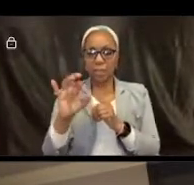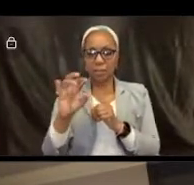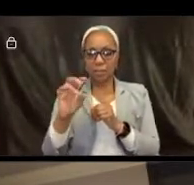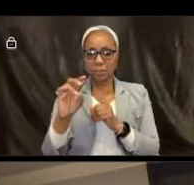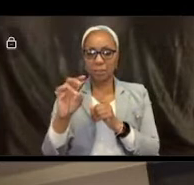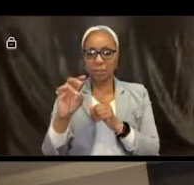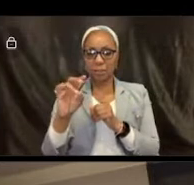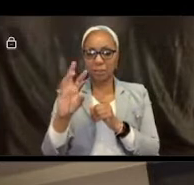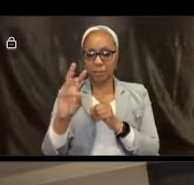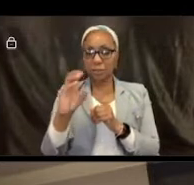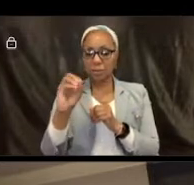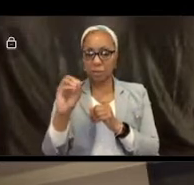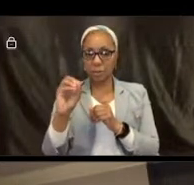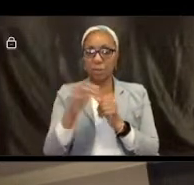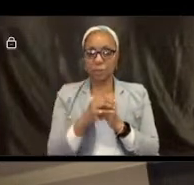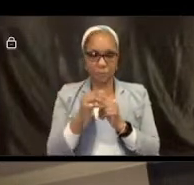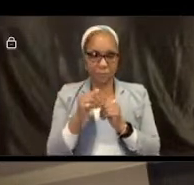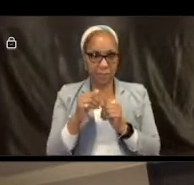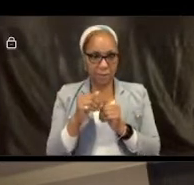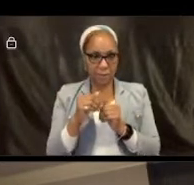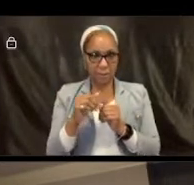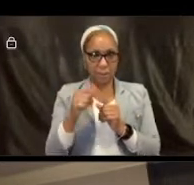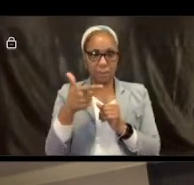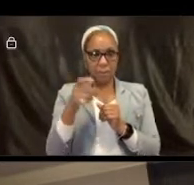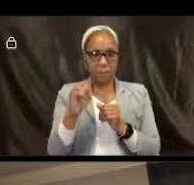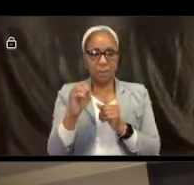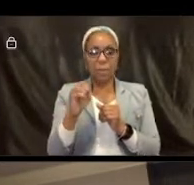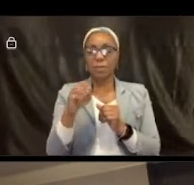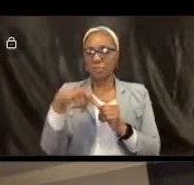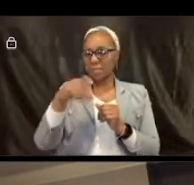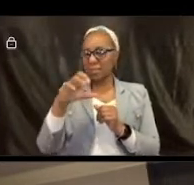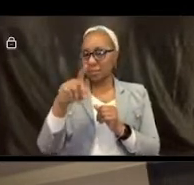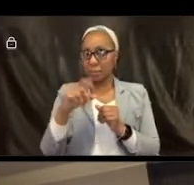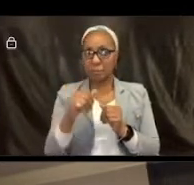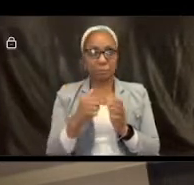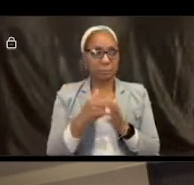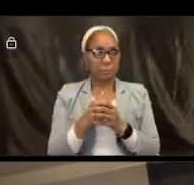Z9760, Reading Properties, short-term rental, PCD,